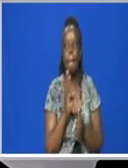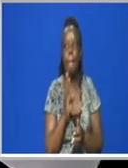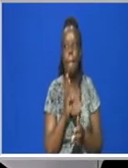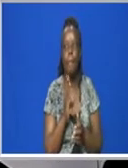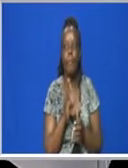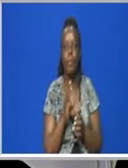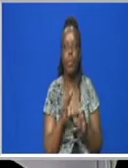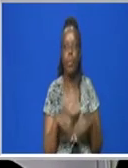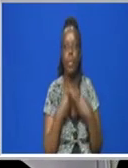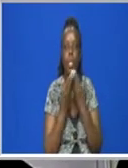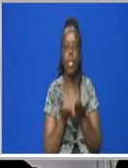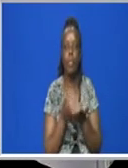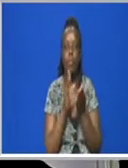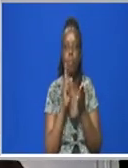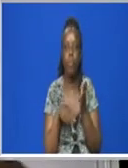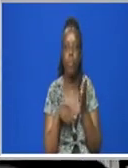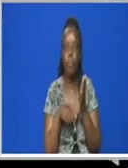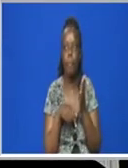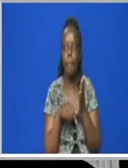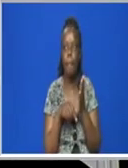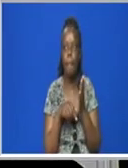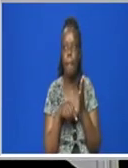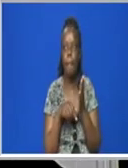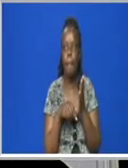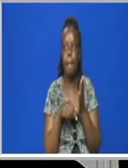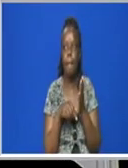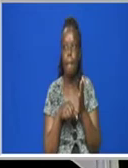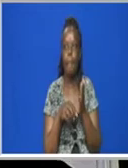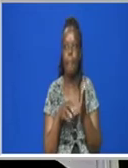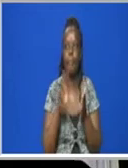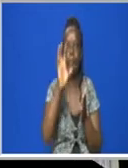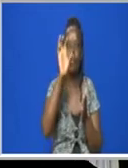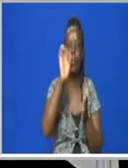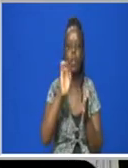to produce the product is ethane